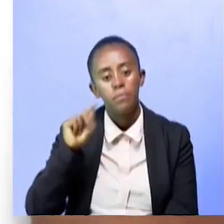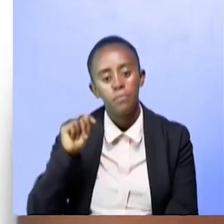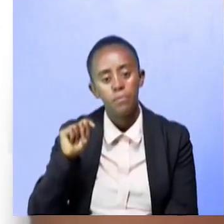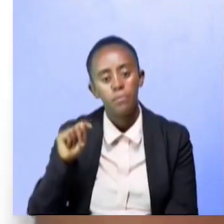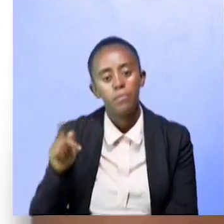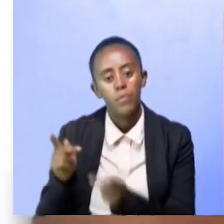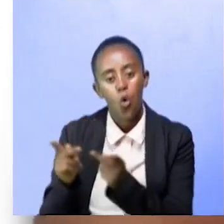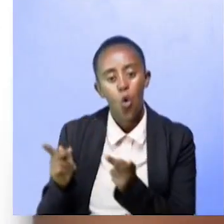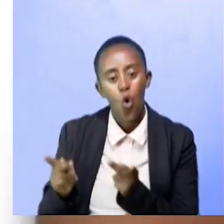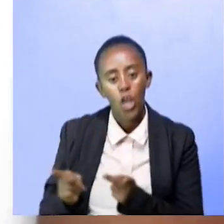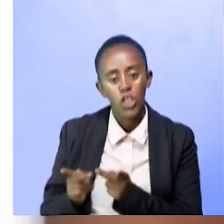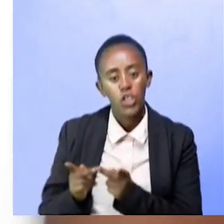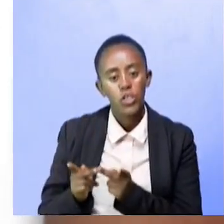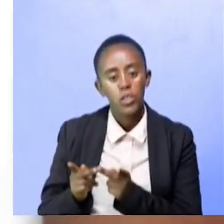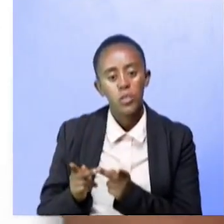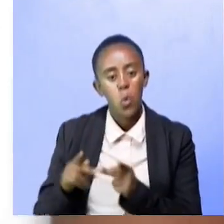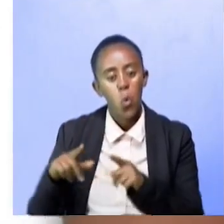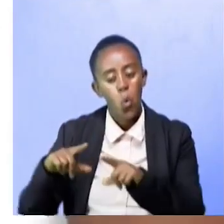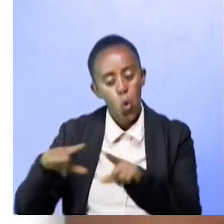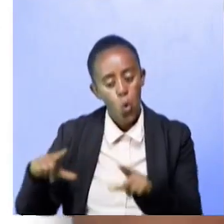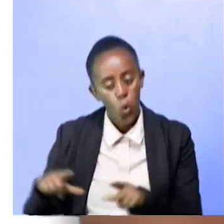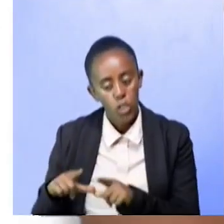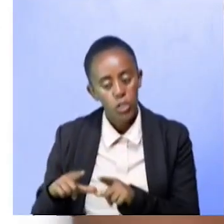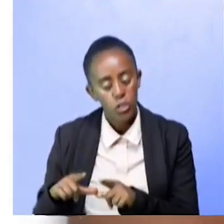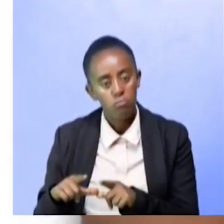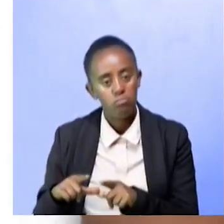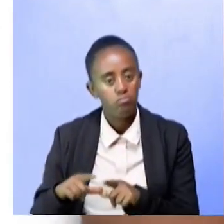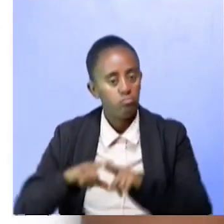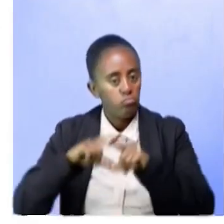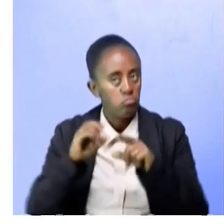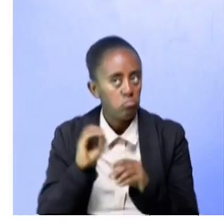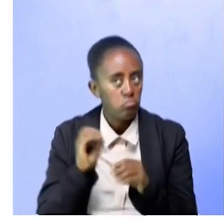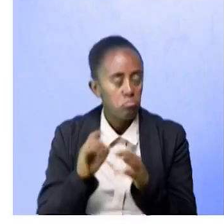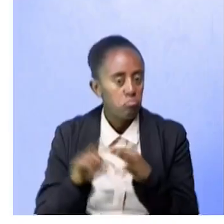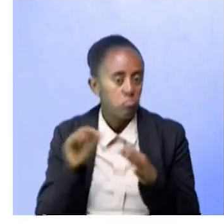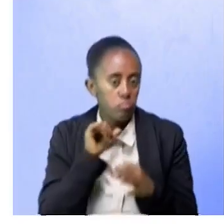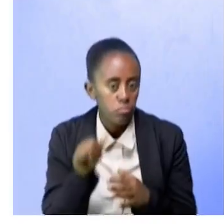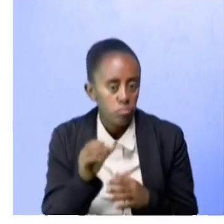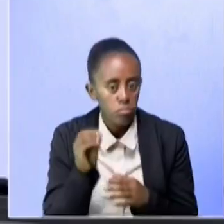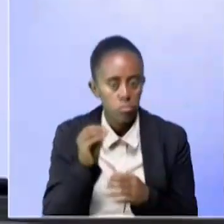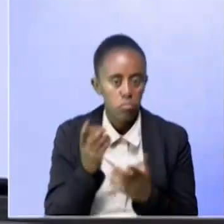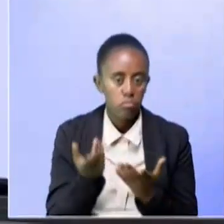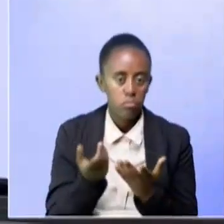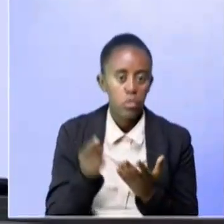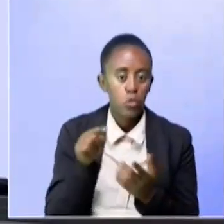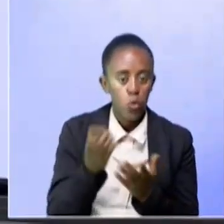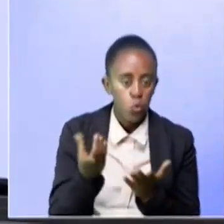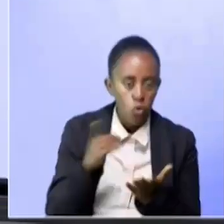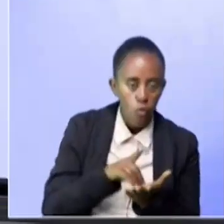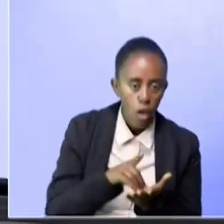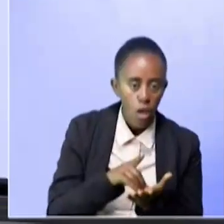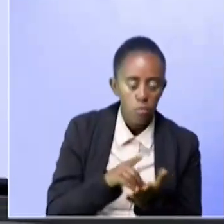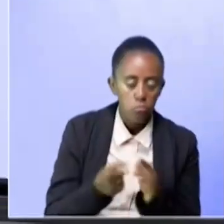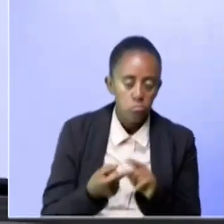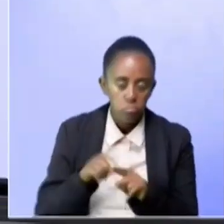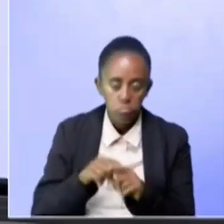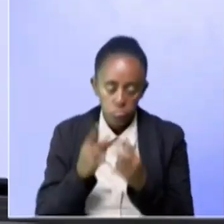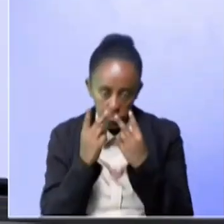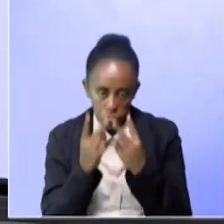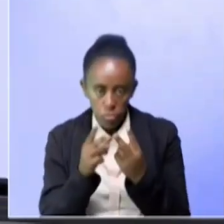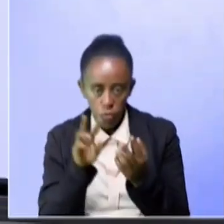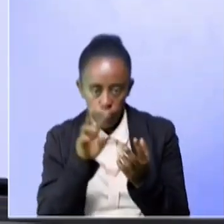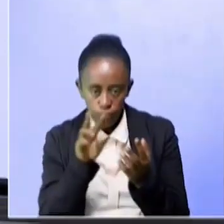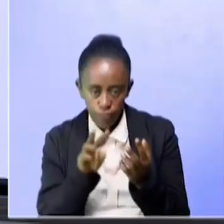location. Exactly. Not to miss it next time. If you want to revise it in your file or